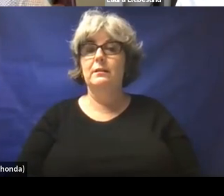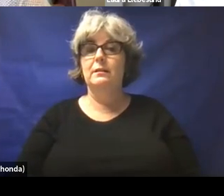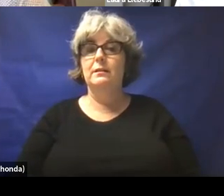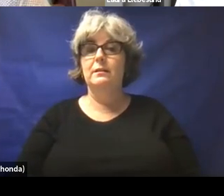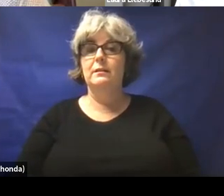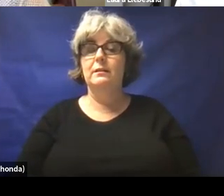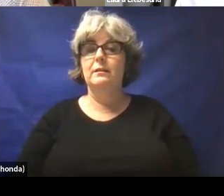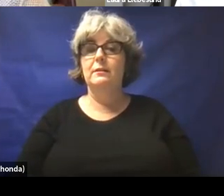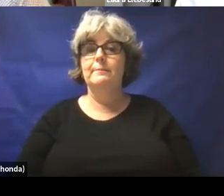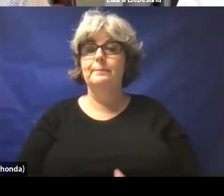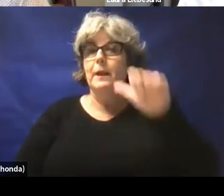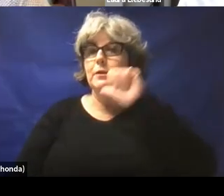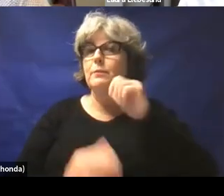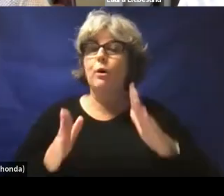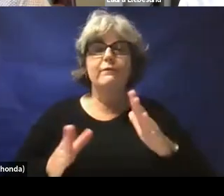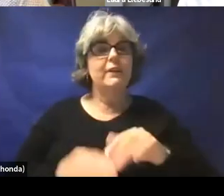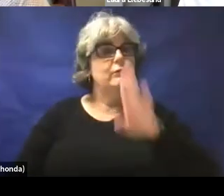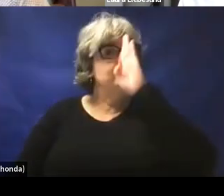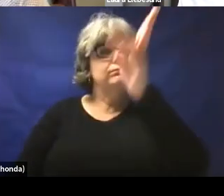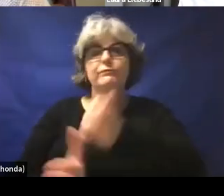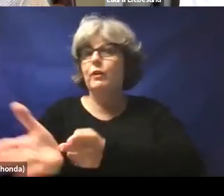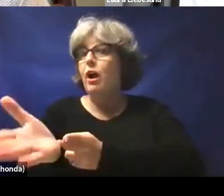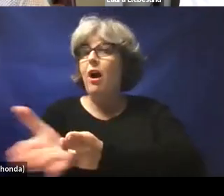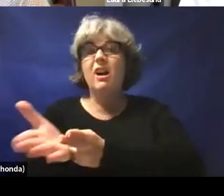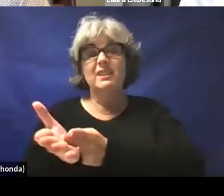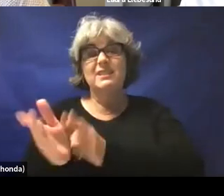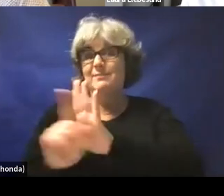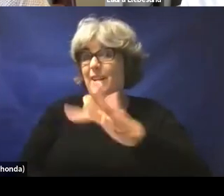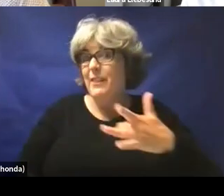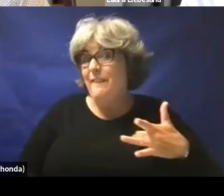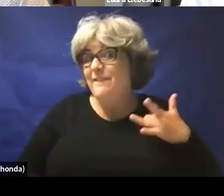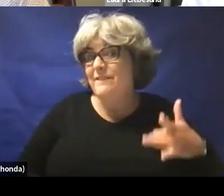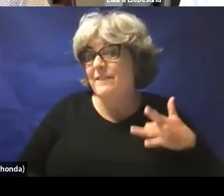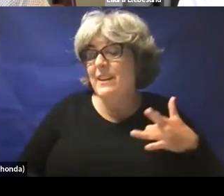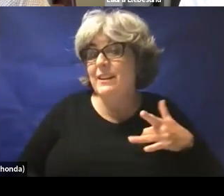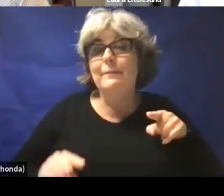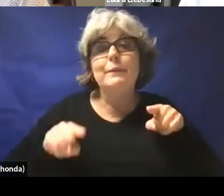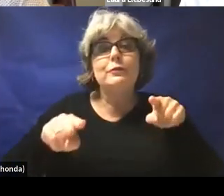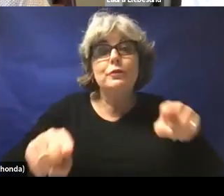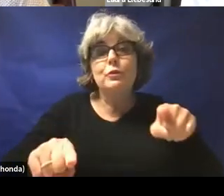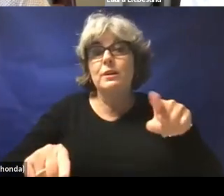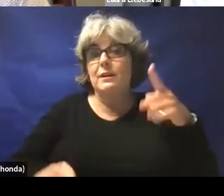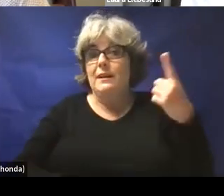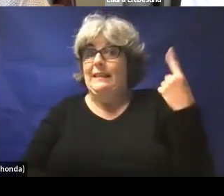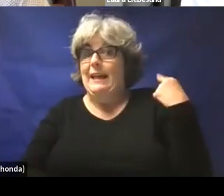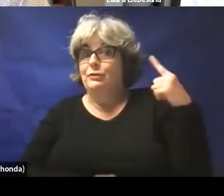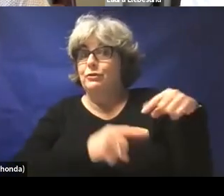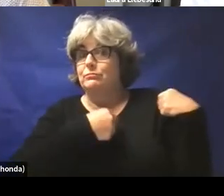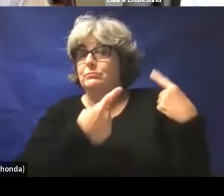They were very, very candid and very honest about their feelings last year, throughout the year, which I thought